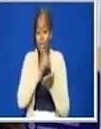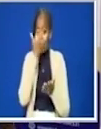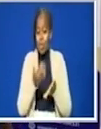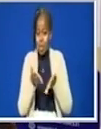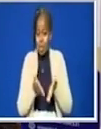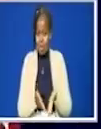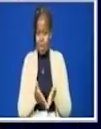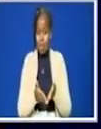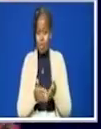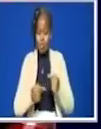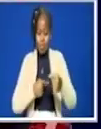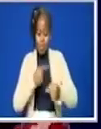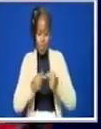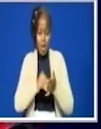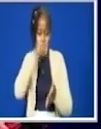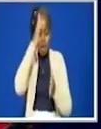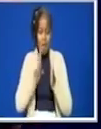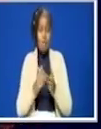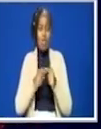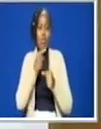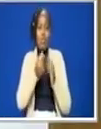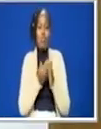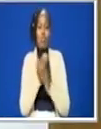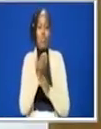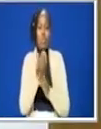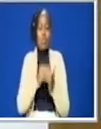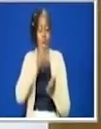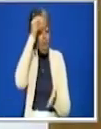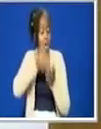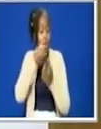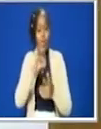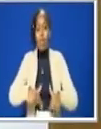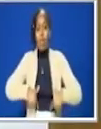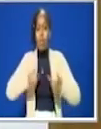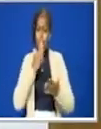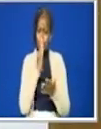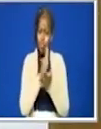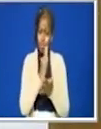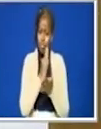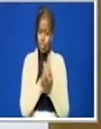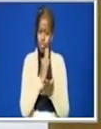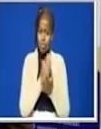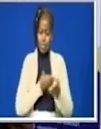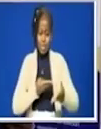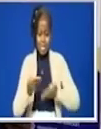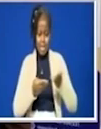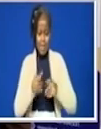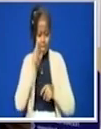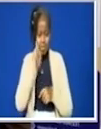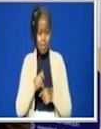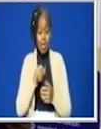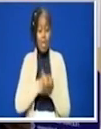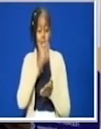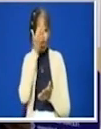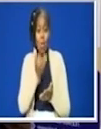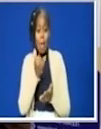our students through this study of life. I agree with you. I concur with you. This is a very essential service, huh? That's the part we're supposed to be having those tasks